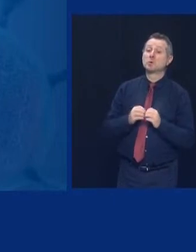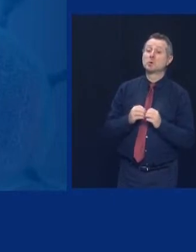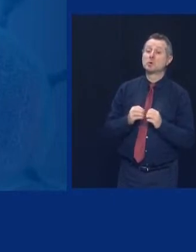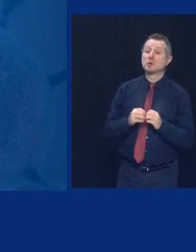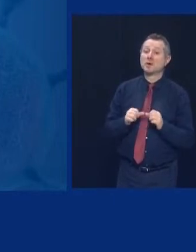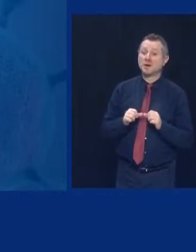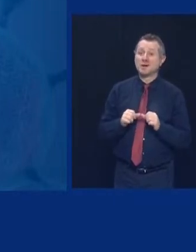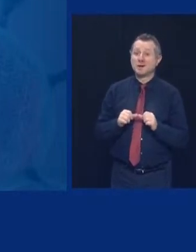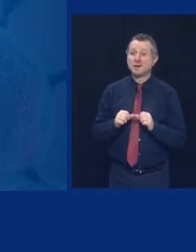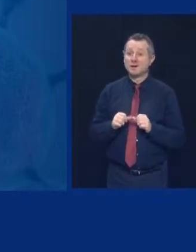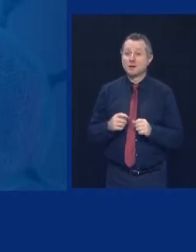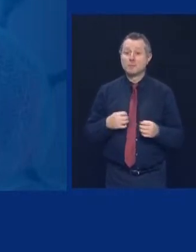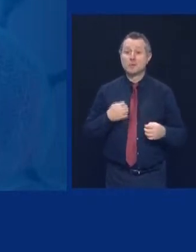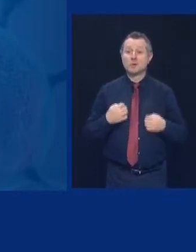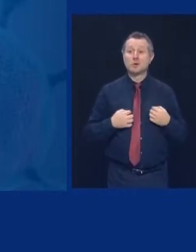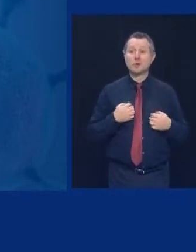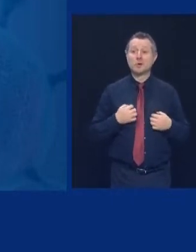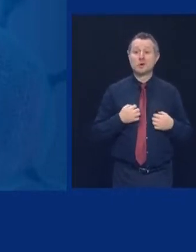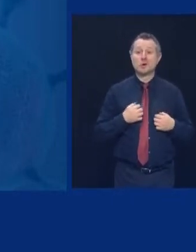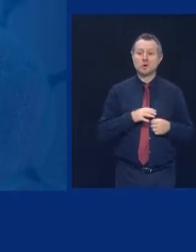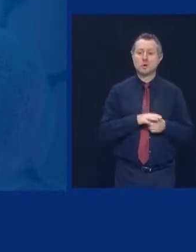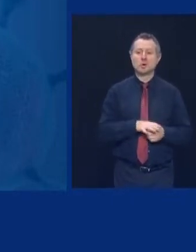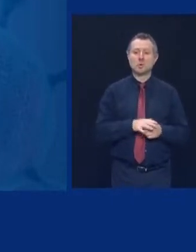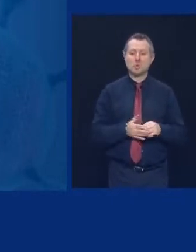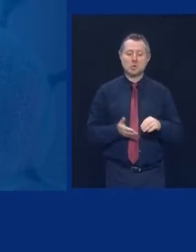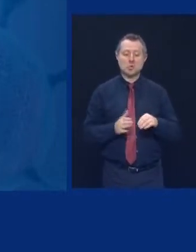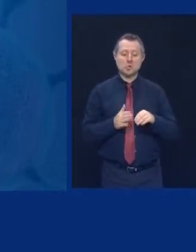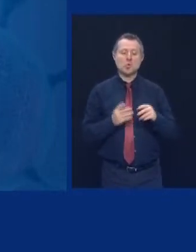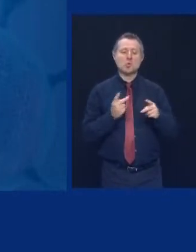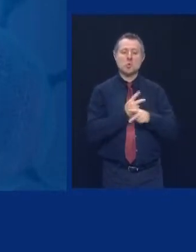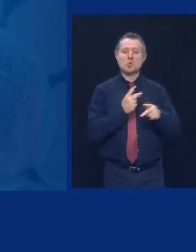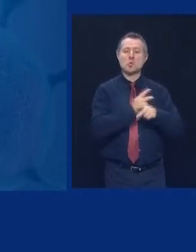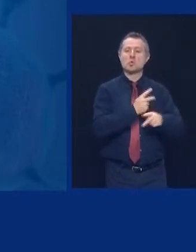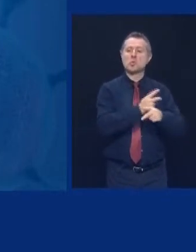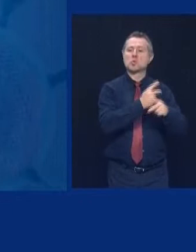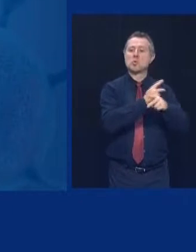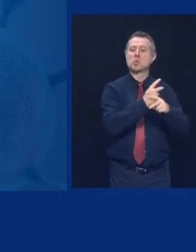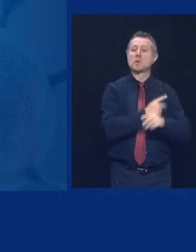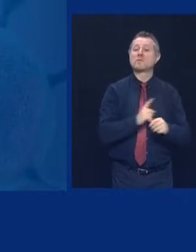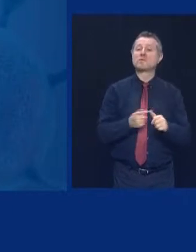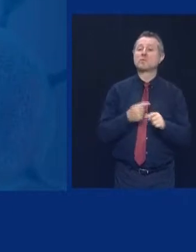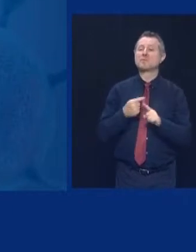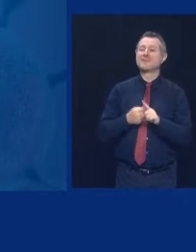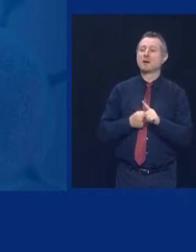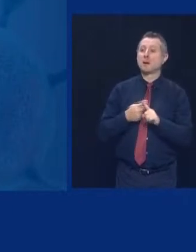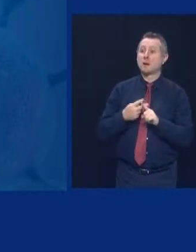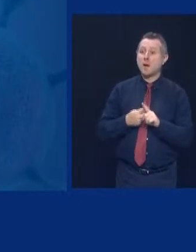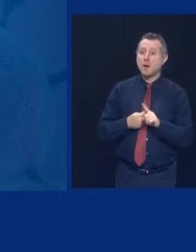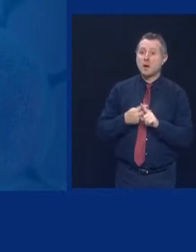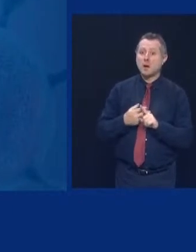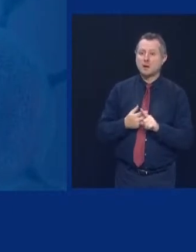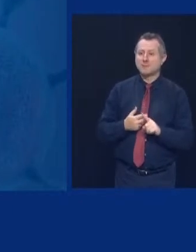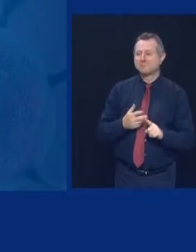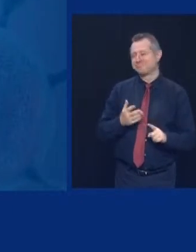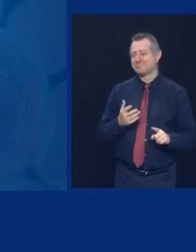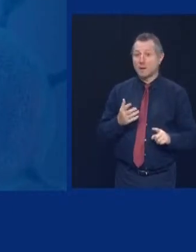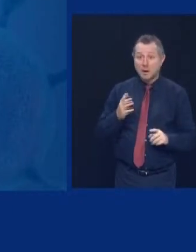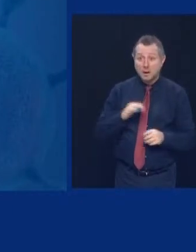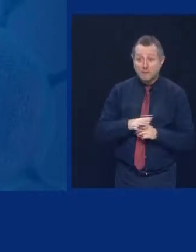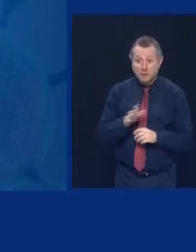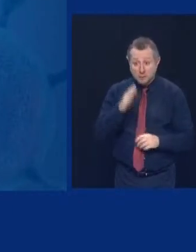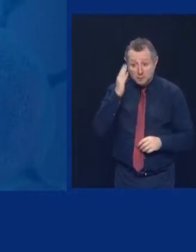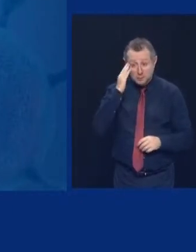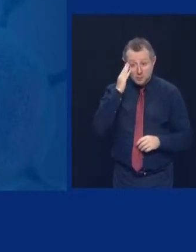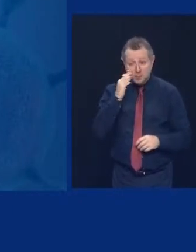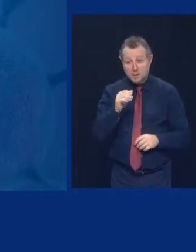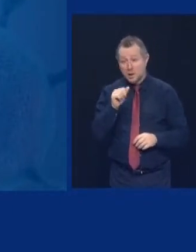getting. COVID in the early stages, I think there's almost a form of adrenaline that kicks in and you do what you